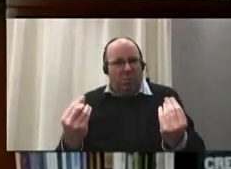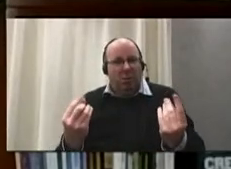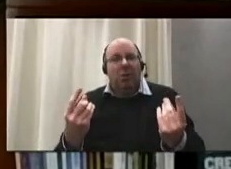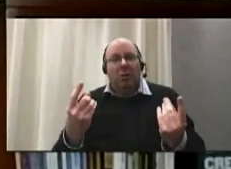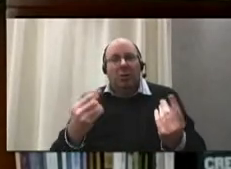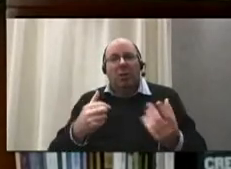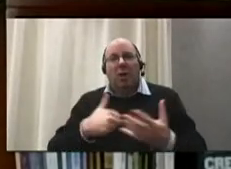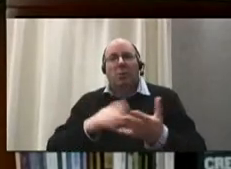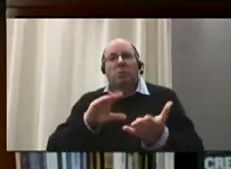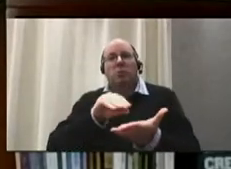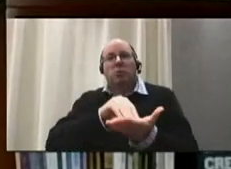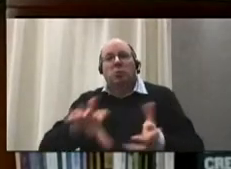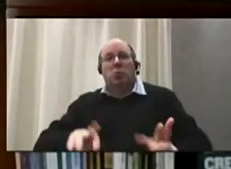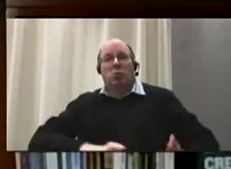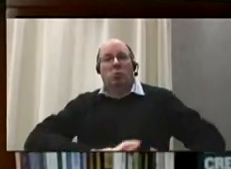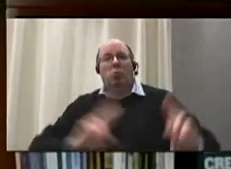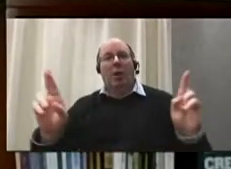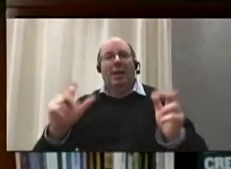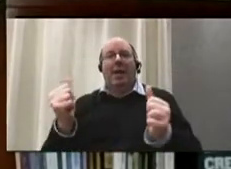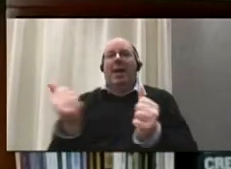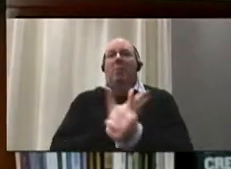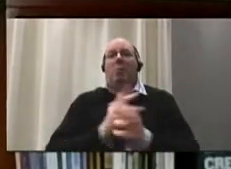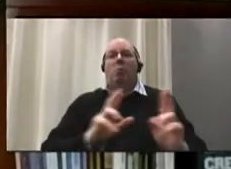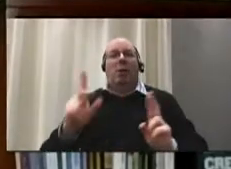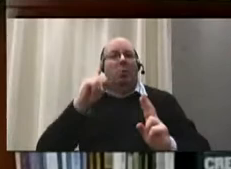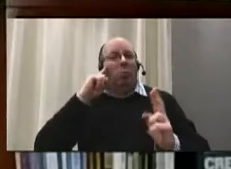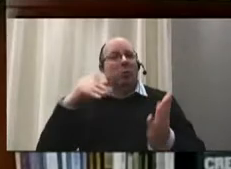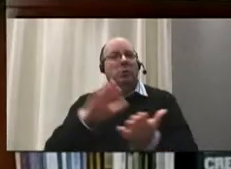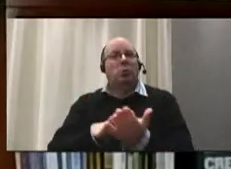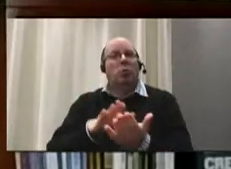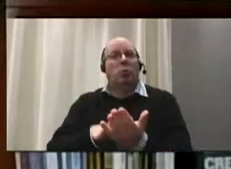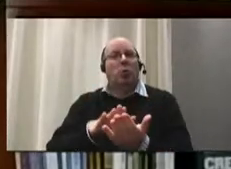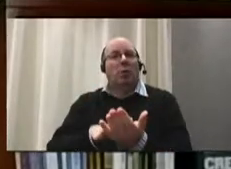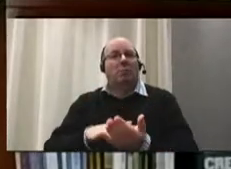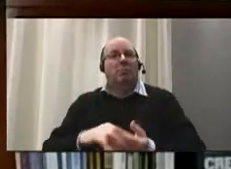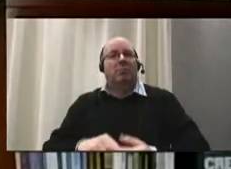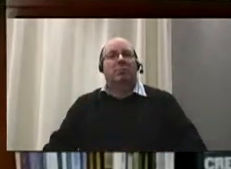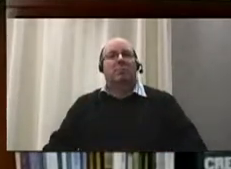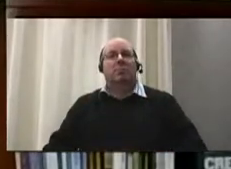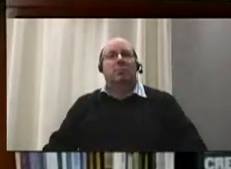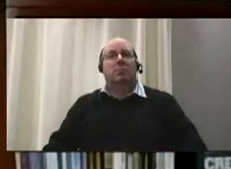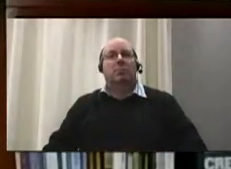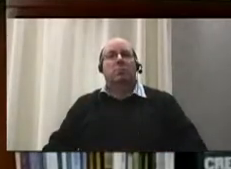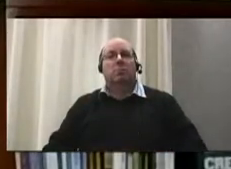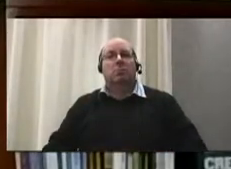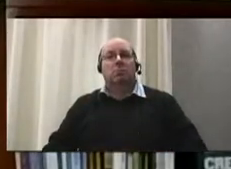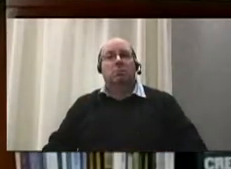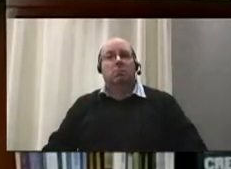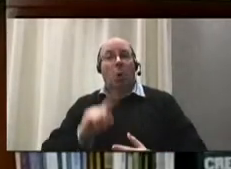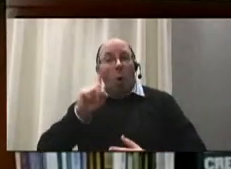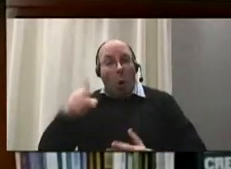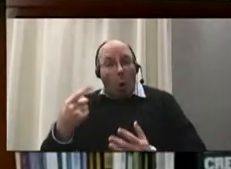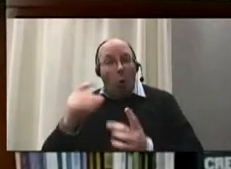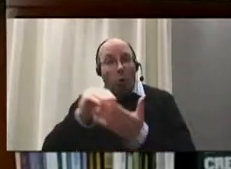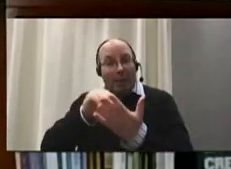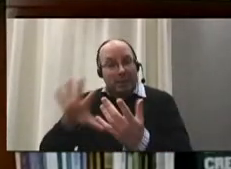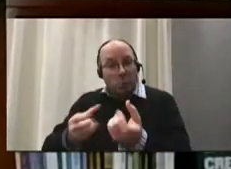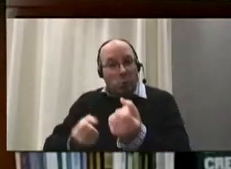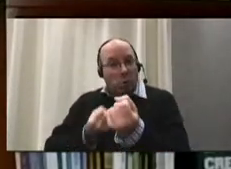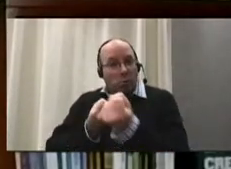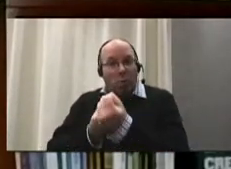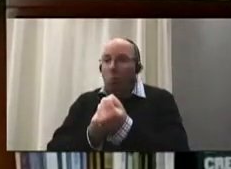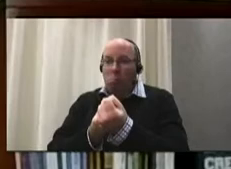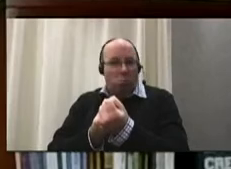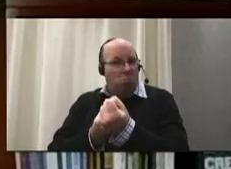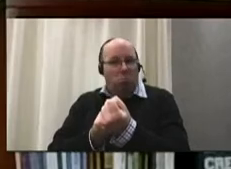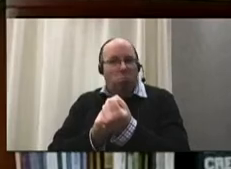need. And so sometimes that's not just supporting the student, but it's supporting the entire family. But I also say that it becomes even more critical for Black